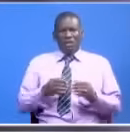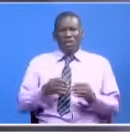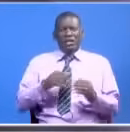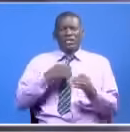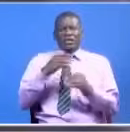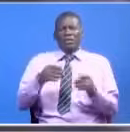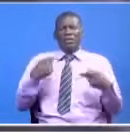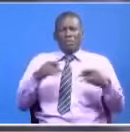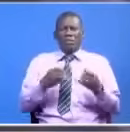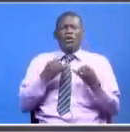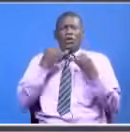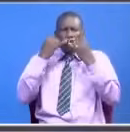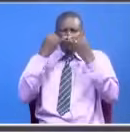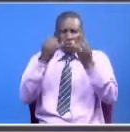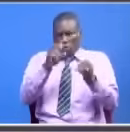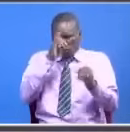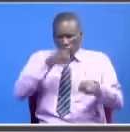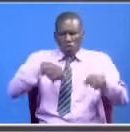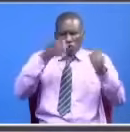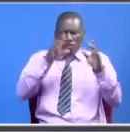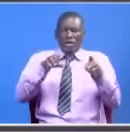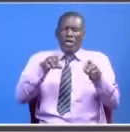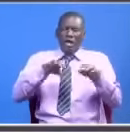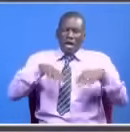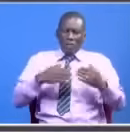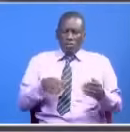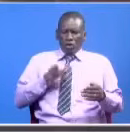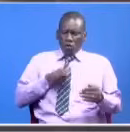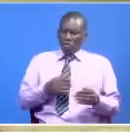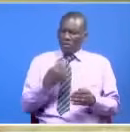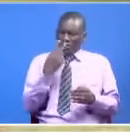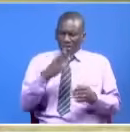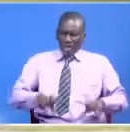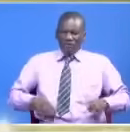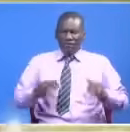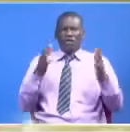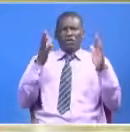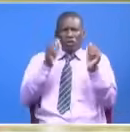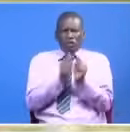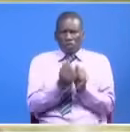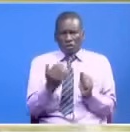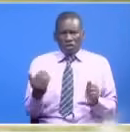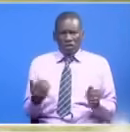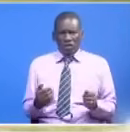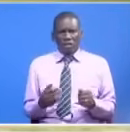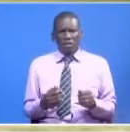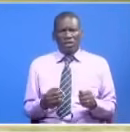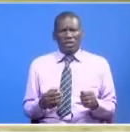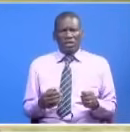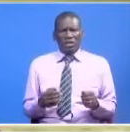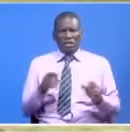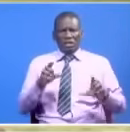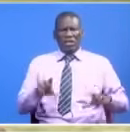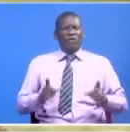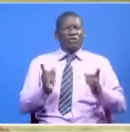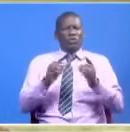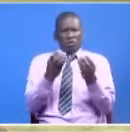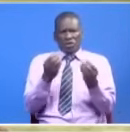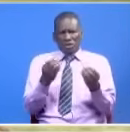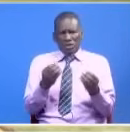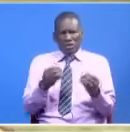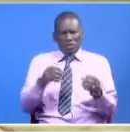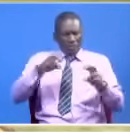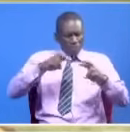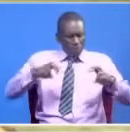officers about a woman seen living in Kigoini Forest with a child. The journey haijakuwa vile rahisi kwa sababu